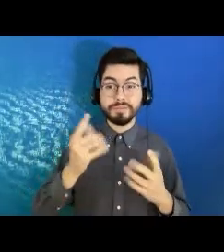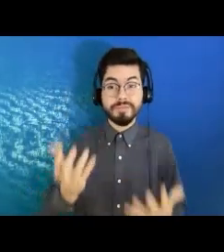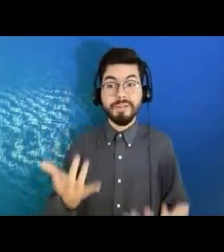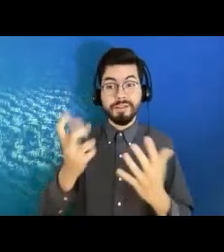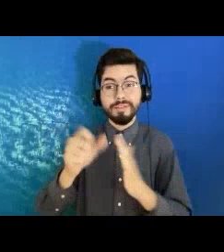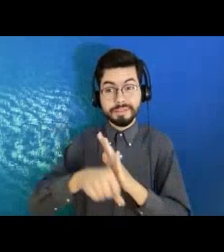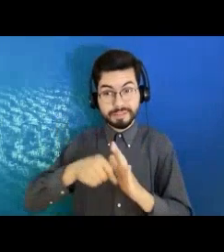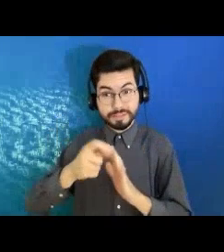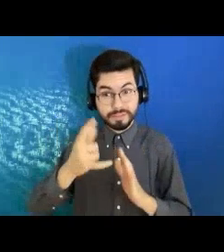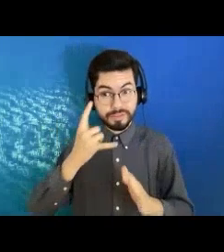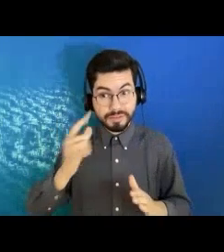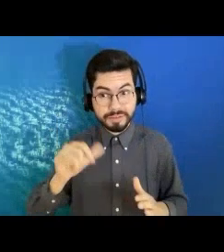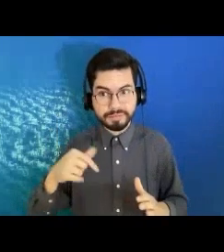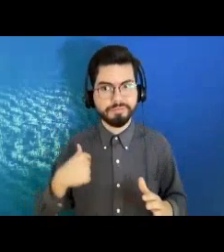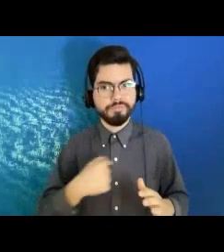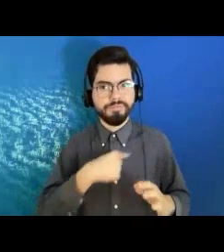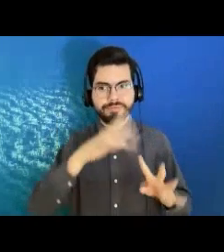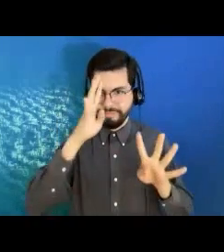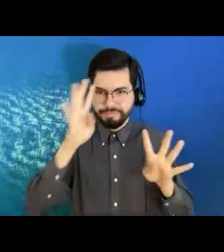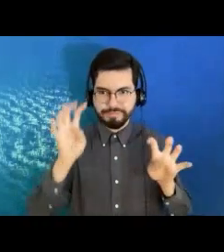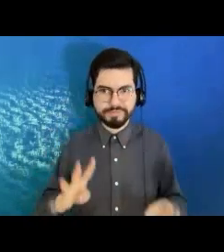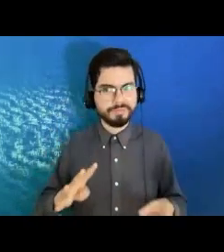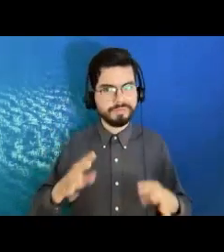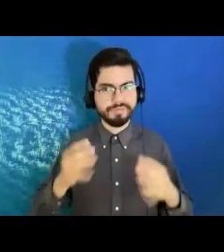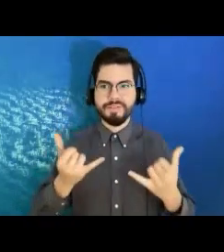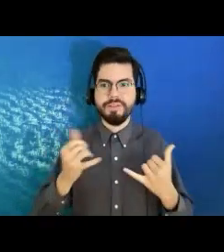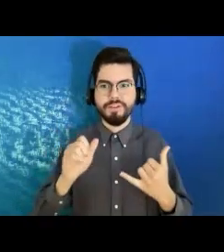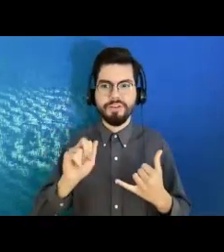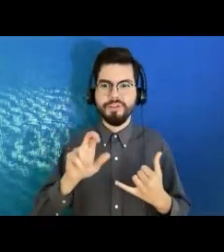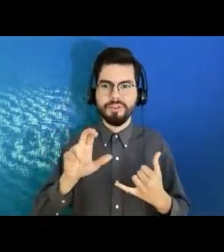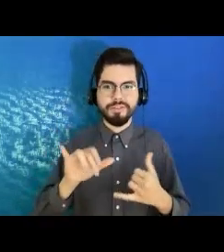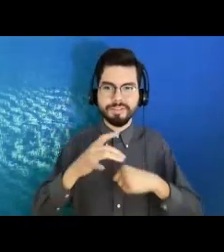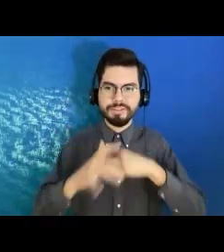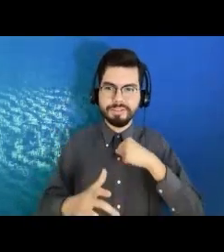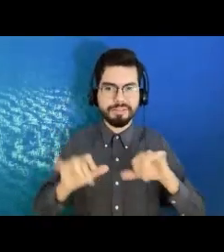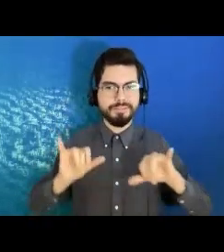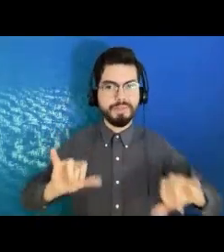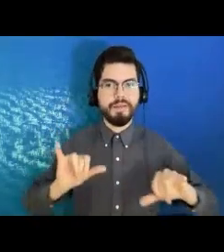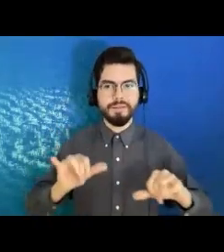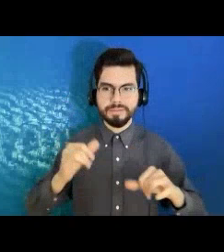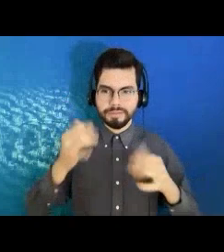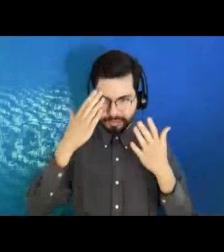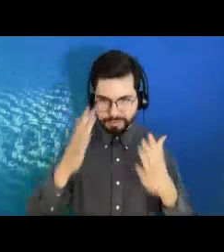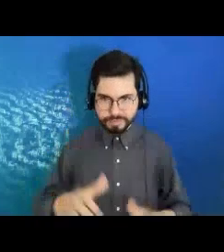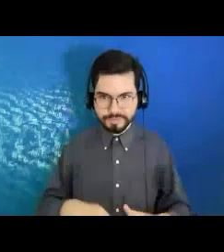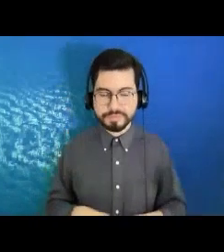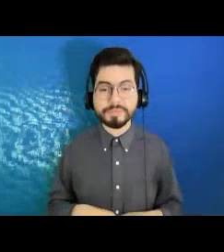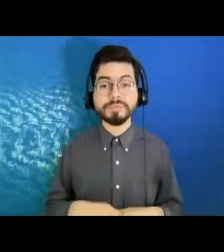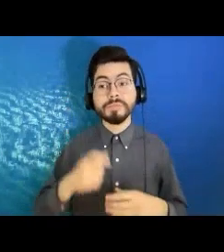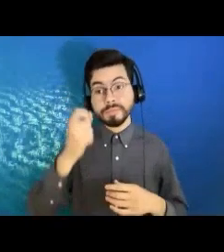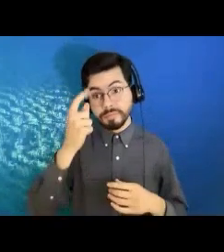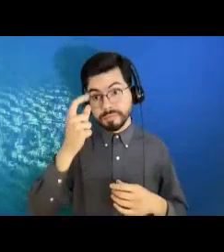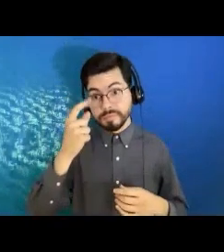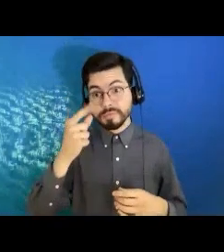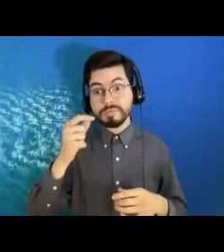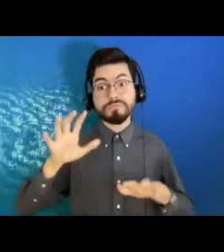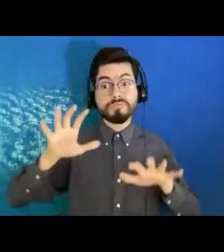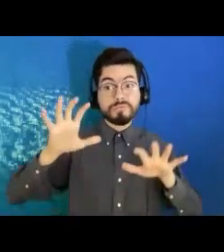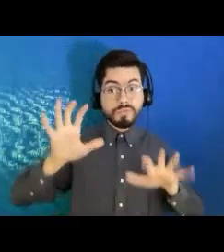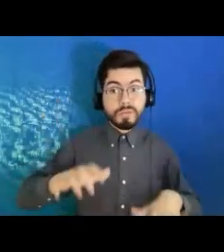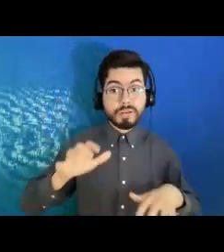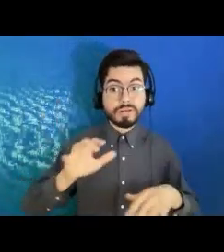in the middle of a very important time that'll help determine what the fire season looks like. And that is the rains we get or don't get